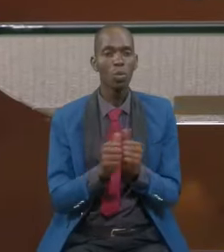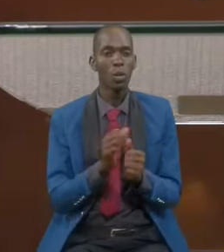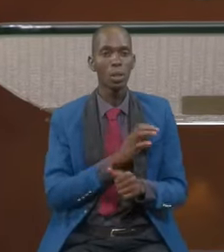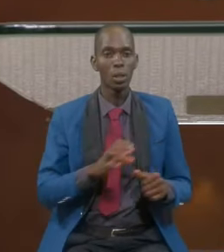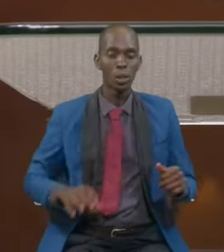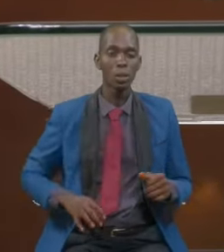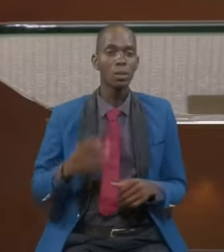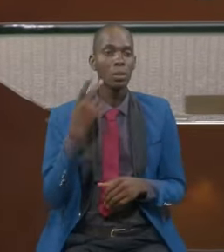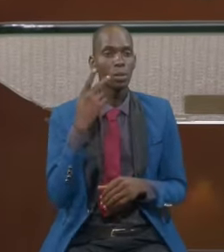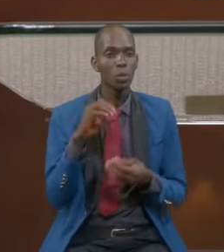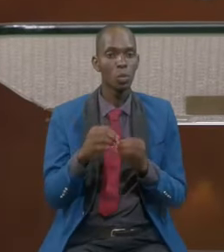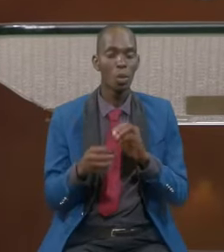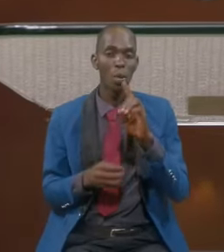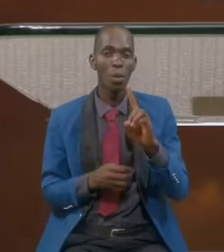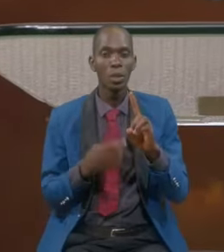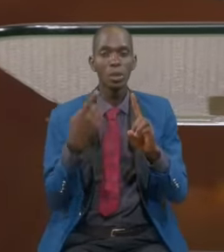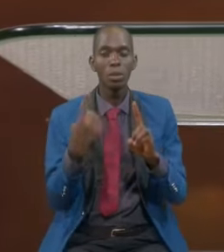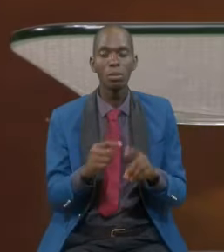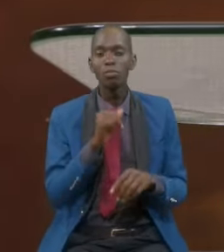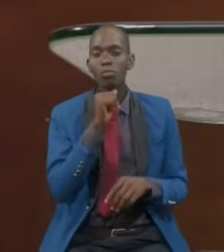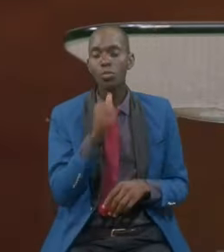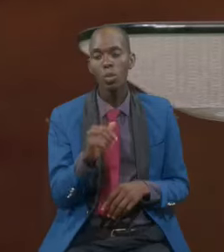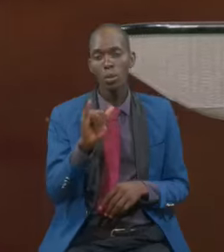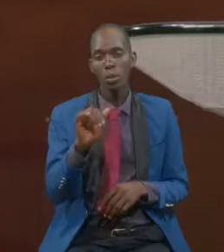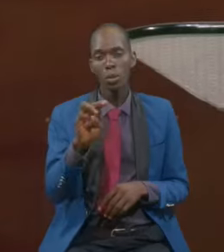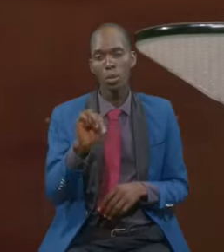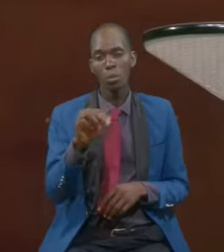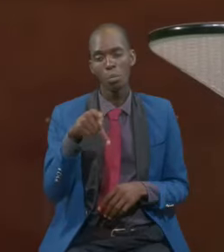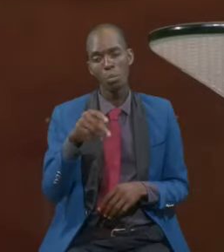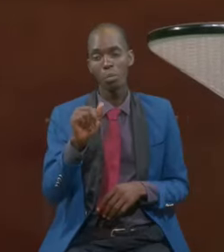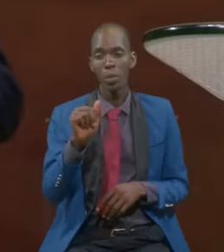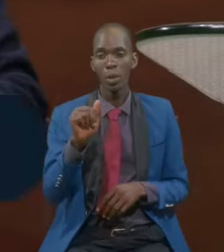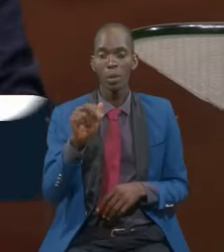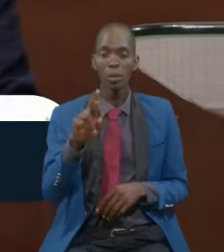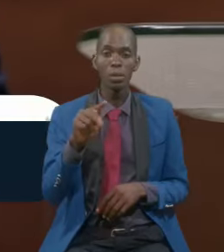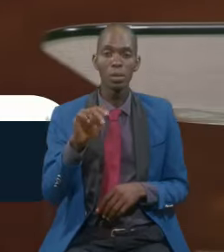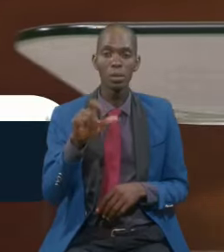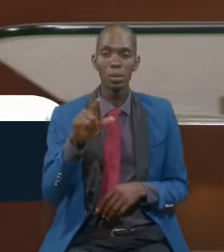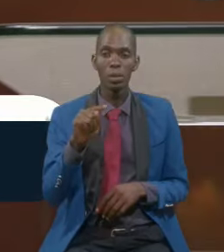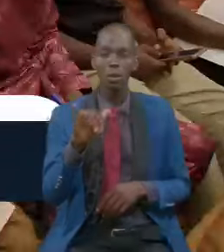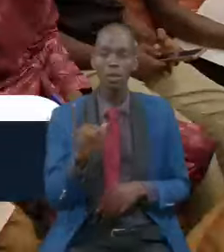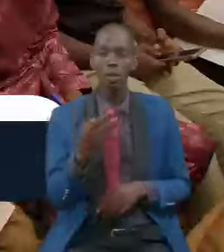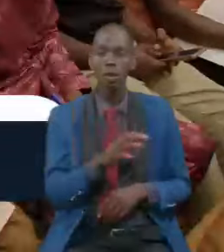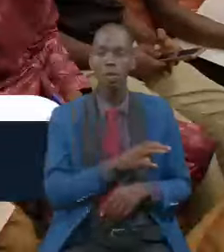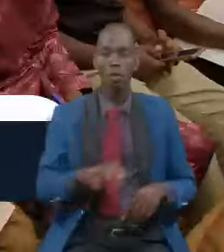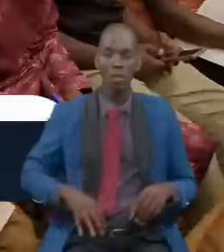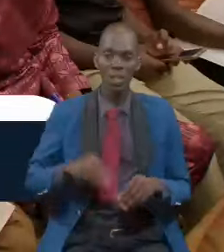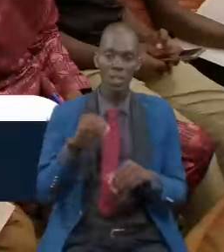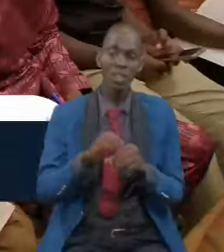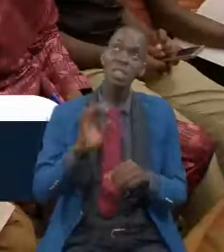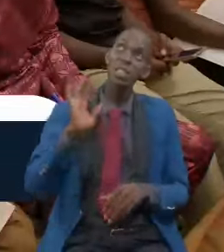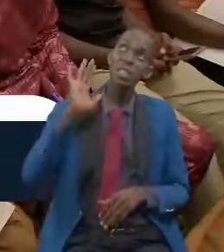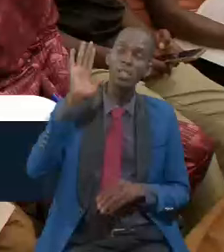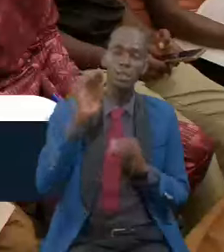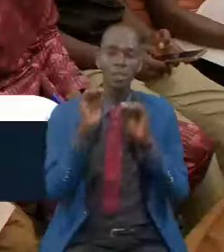one. Number one is the impartiality of Christ in his teaching. The